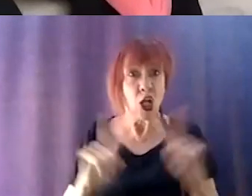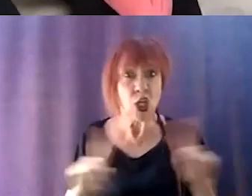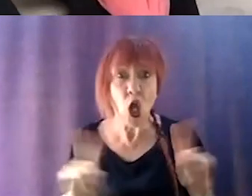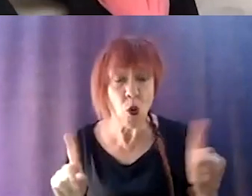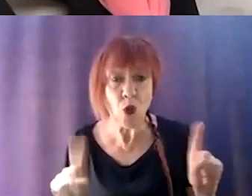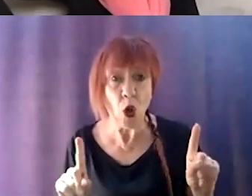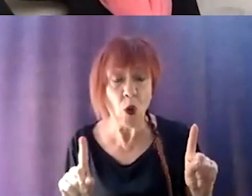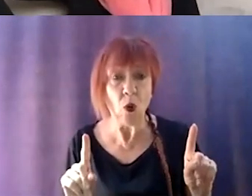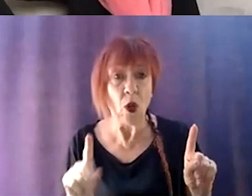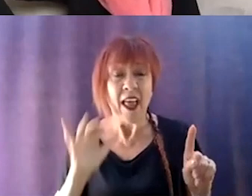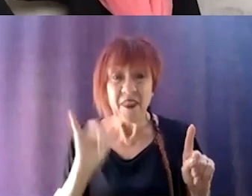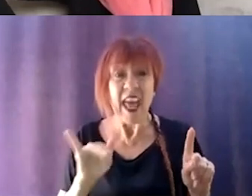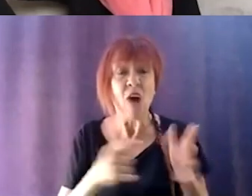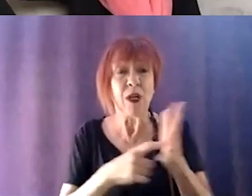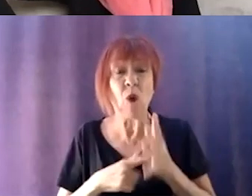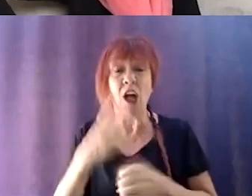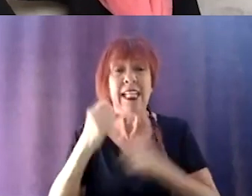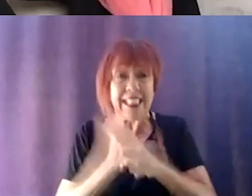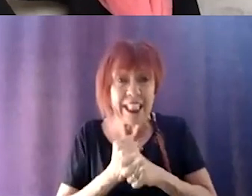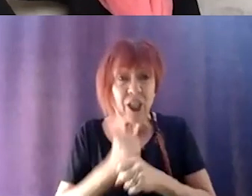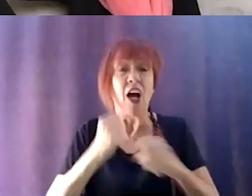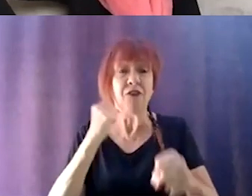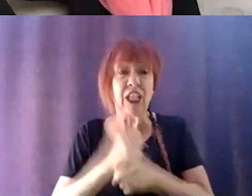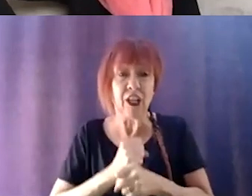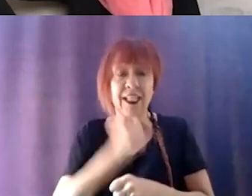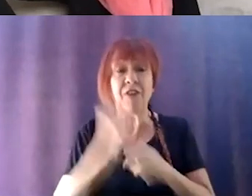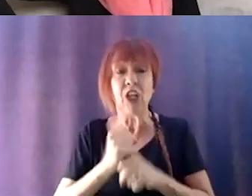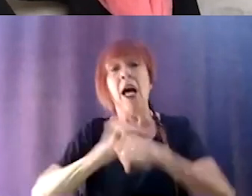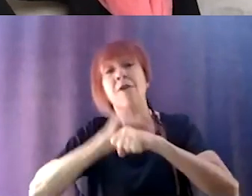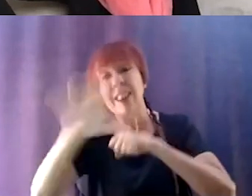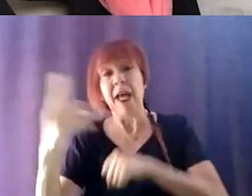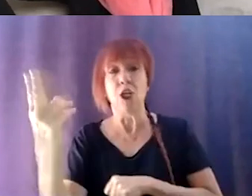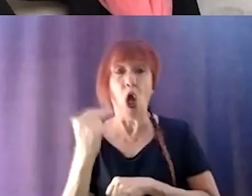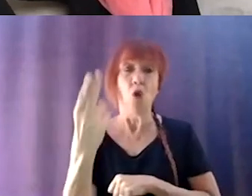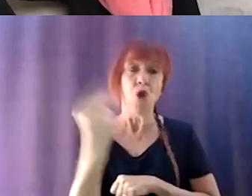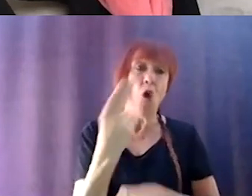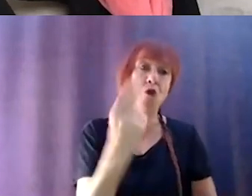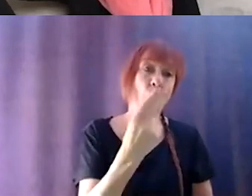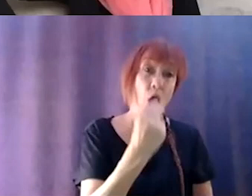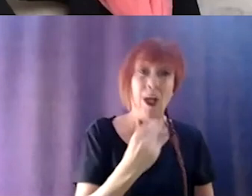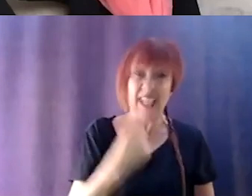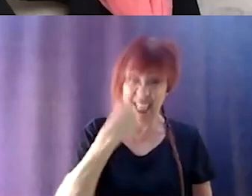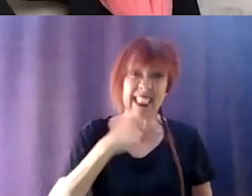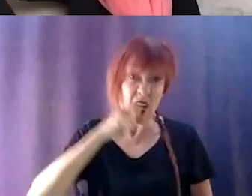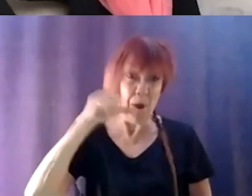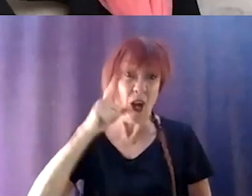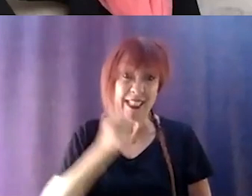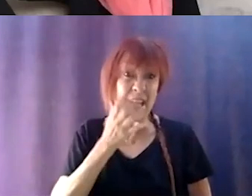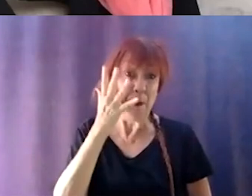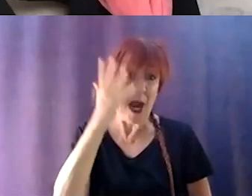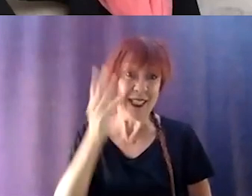was years of submitting myself and getting no countless times, embarrassing amount of times. And